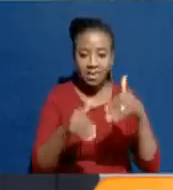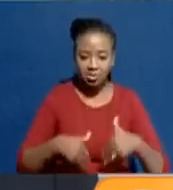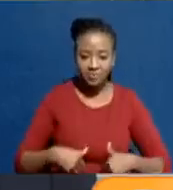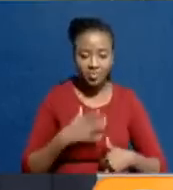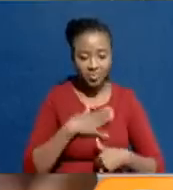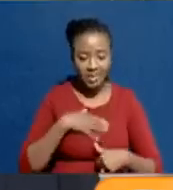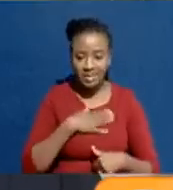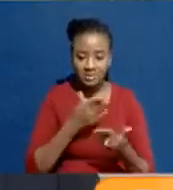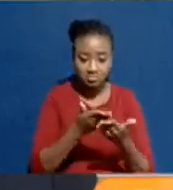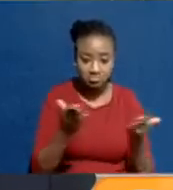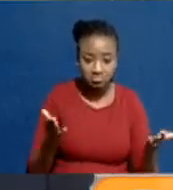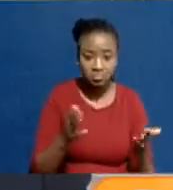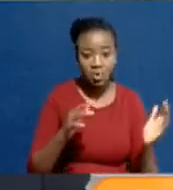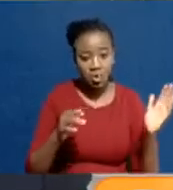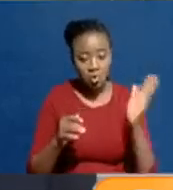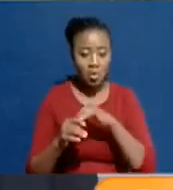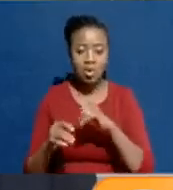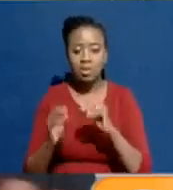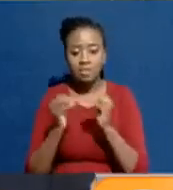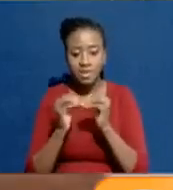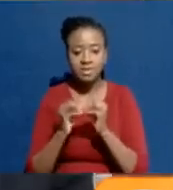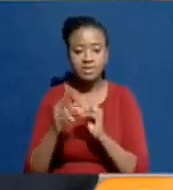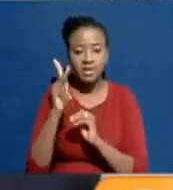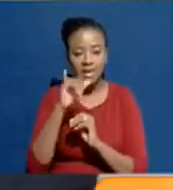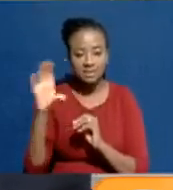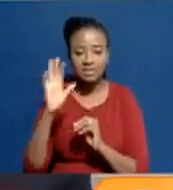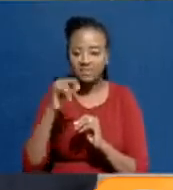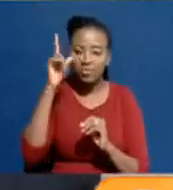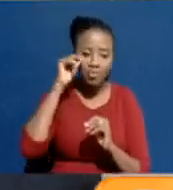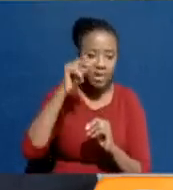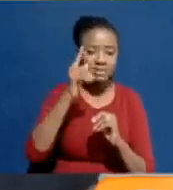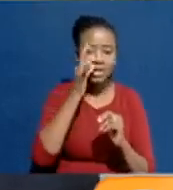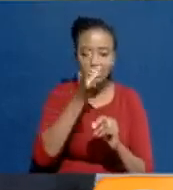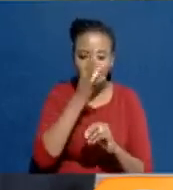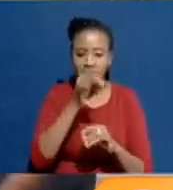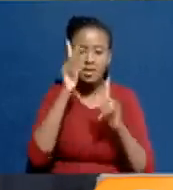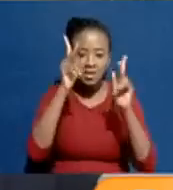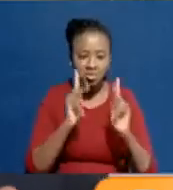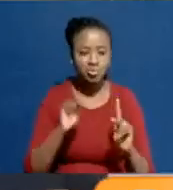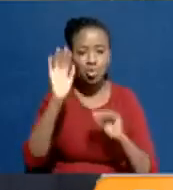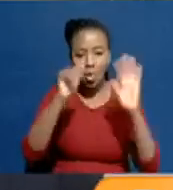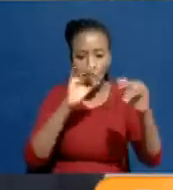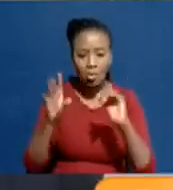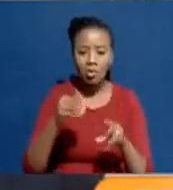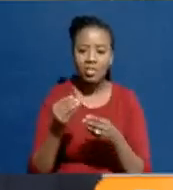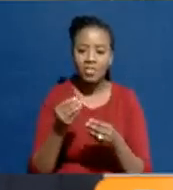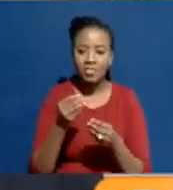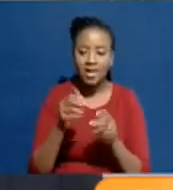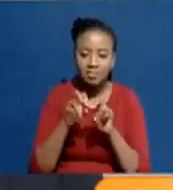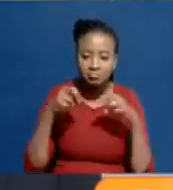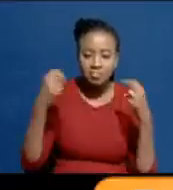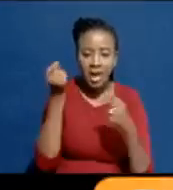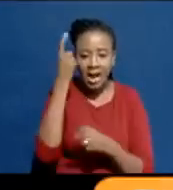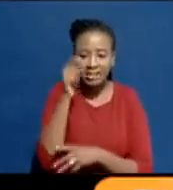these guys. Call them to KNT, to KICC, all of them from Mombasa, Nyeri, Kisumu. Call them, give them the mic. Listen